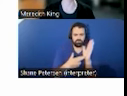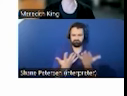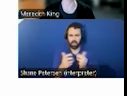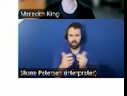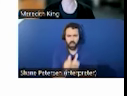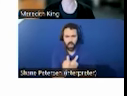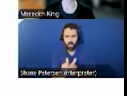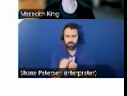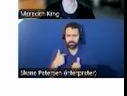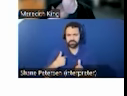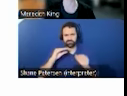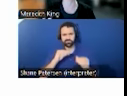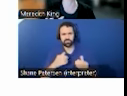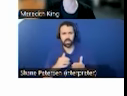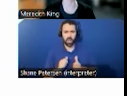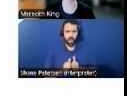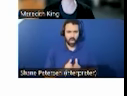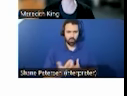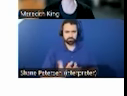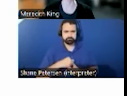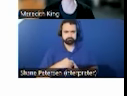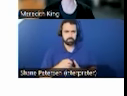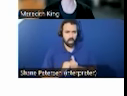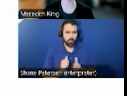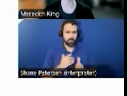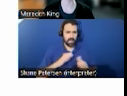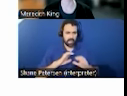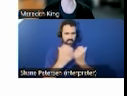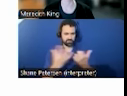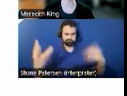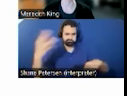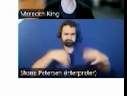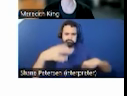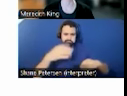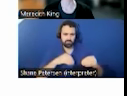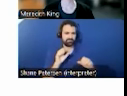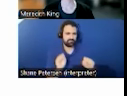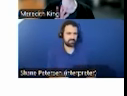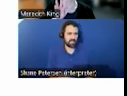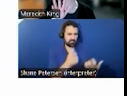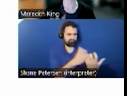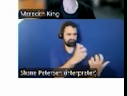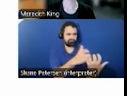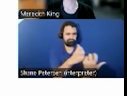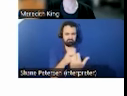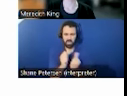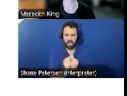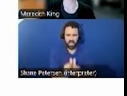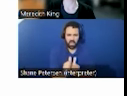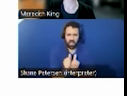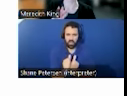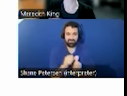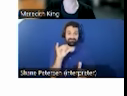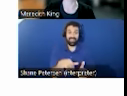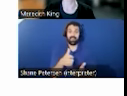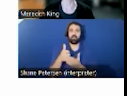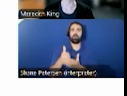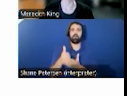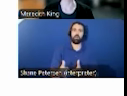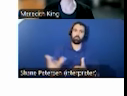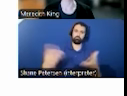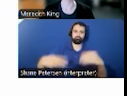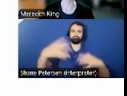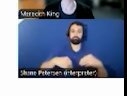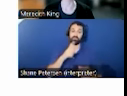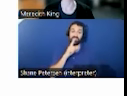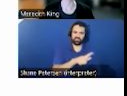the instructor and understand what that means for each of your students. I am not going to go through and click through all of these.